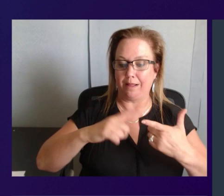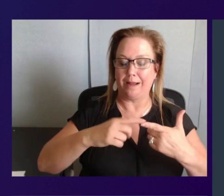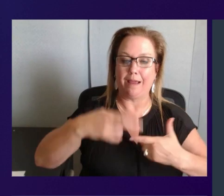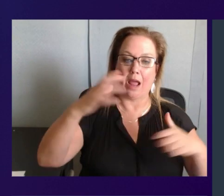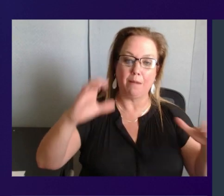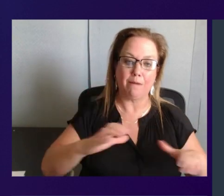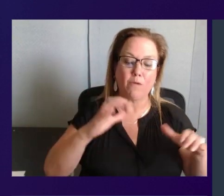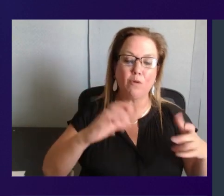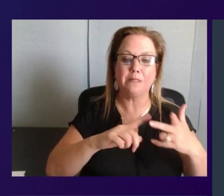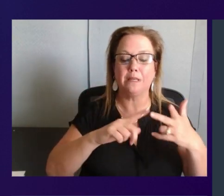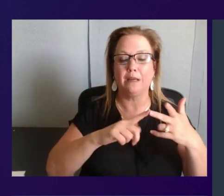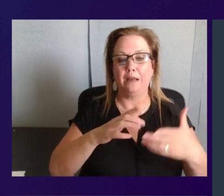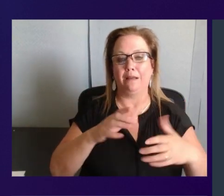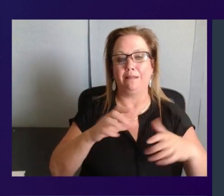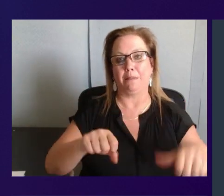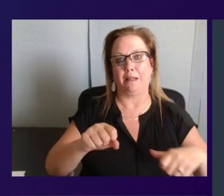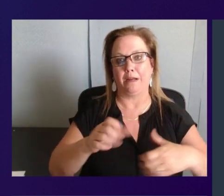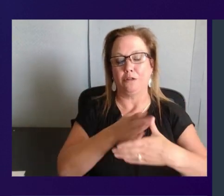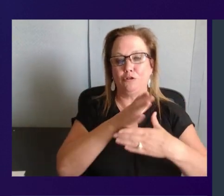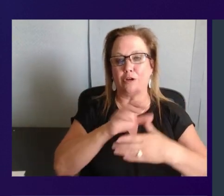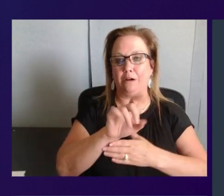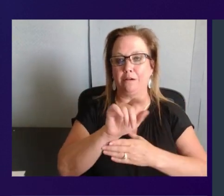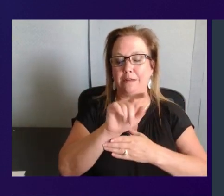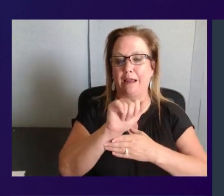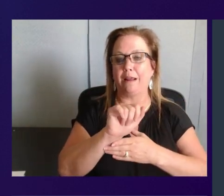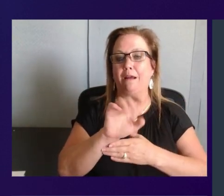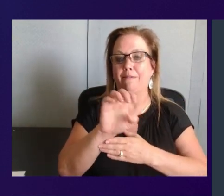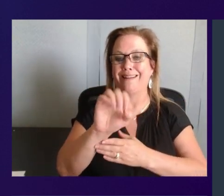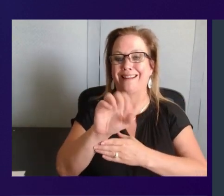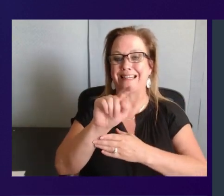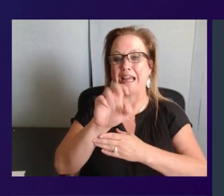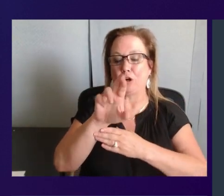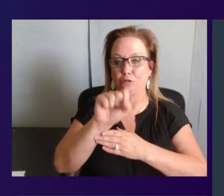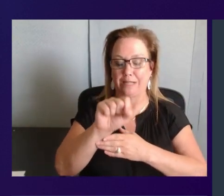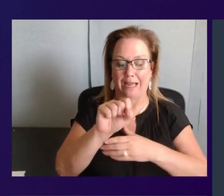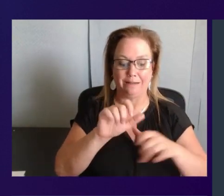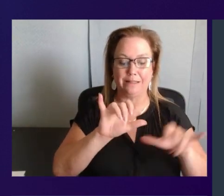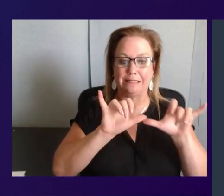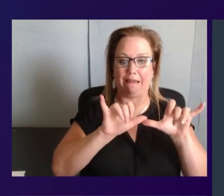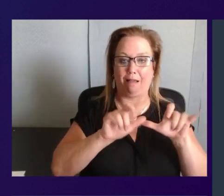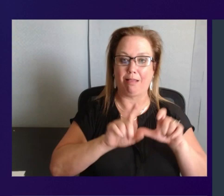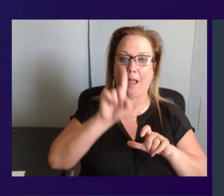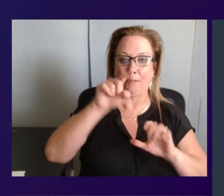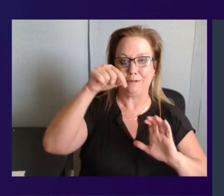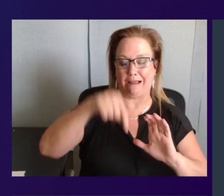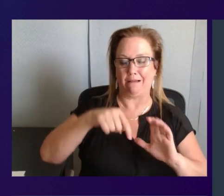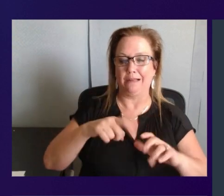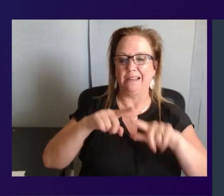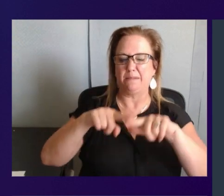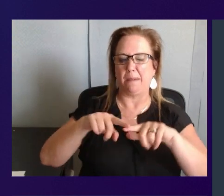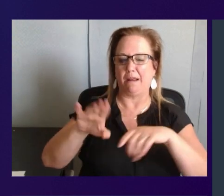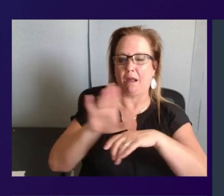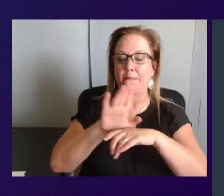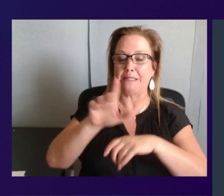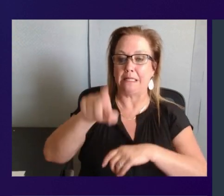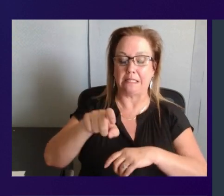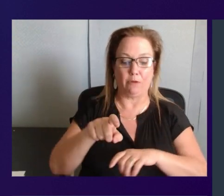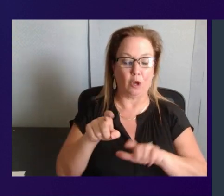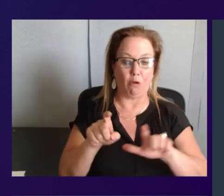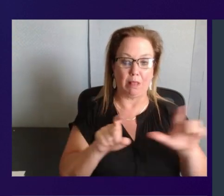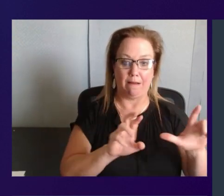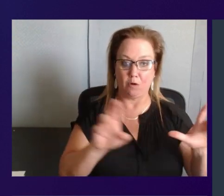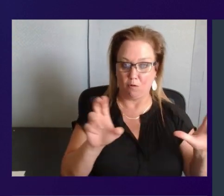the ability to share data across container instances, and the ability to scale up and down to meet business needs. If we go left to right through this slide,